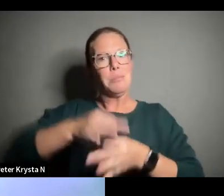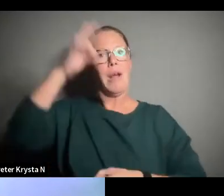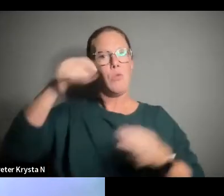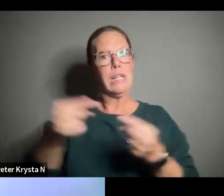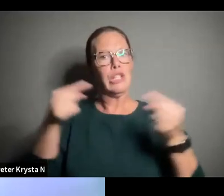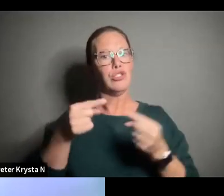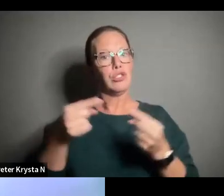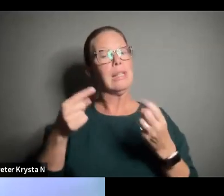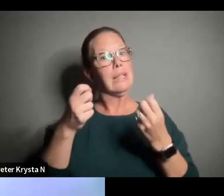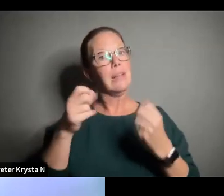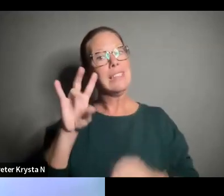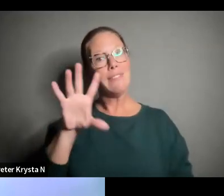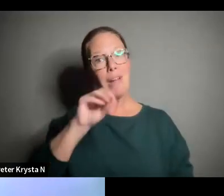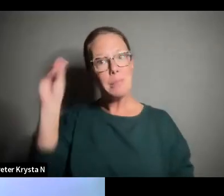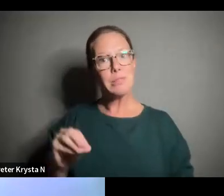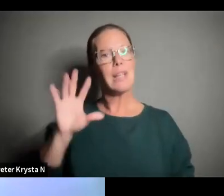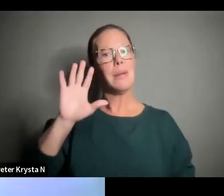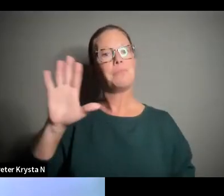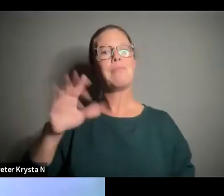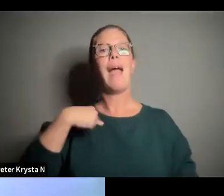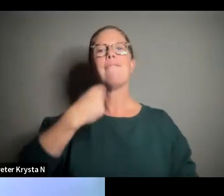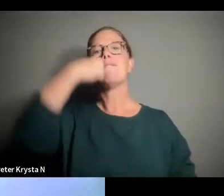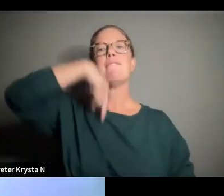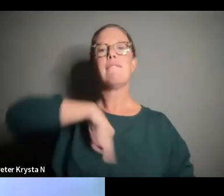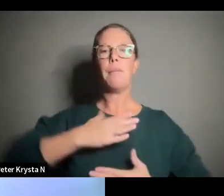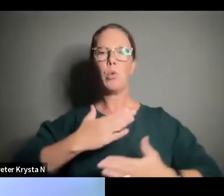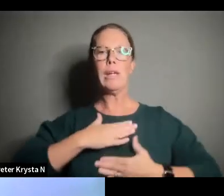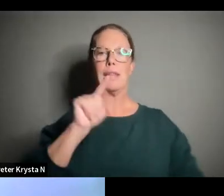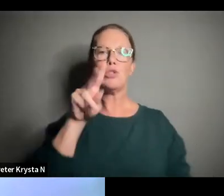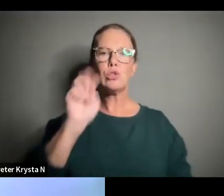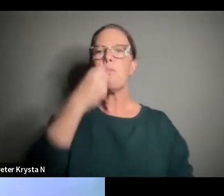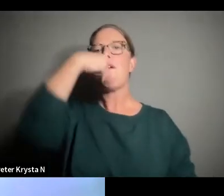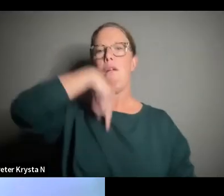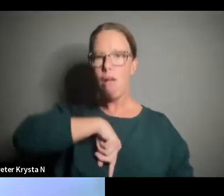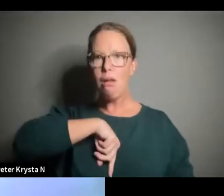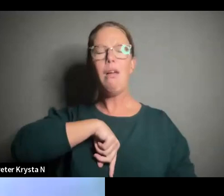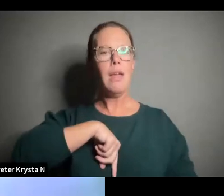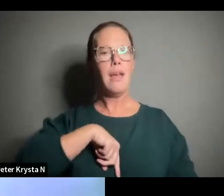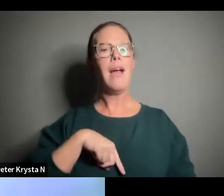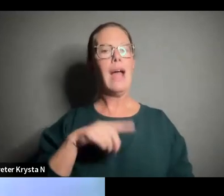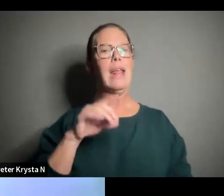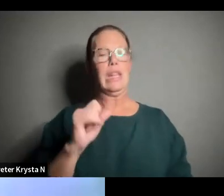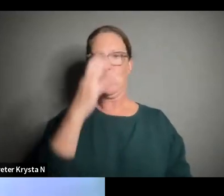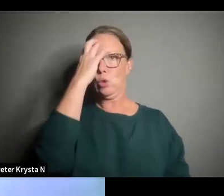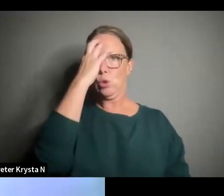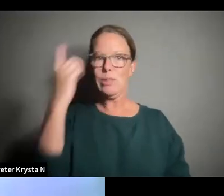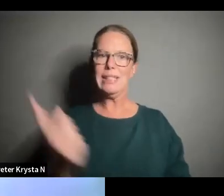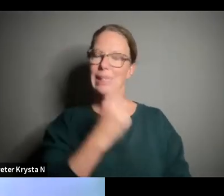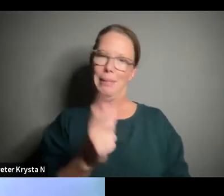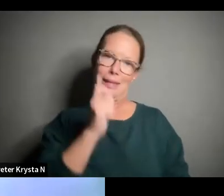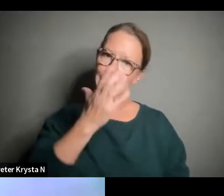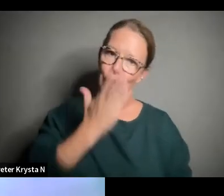at the time of their injury have an endotracheal tube, a breathing tube inside them. That's the initial aspect where you know something is not